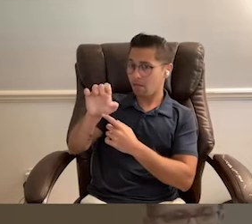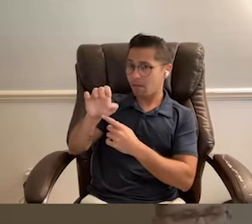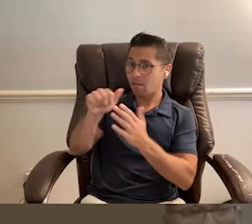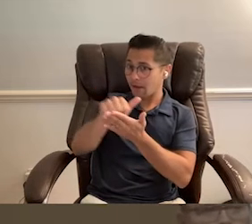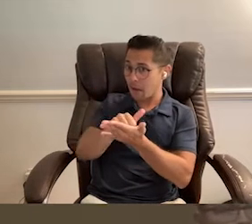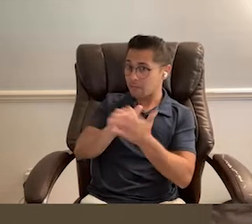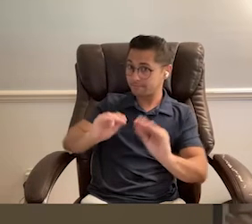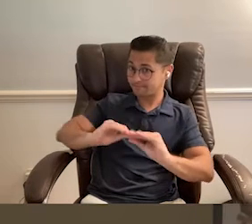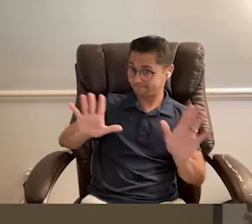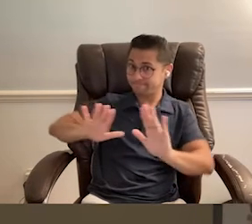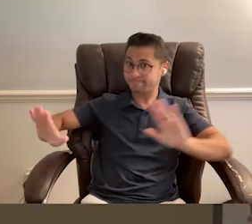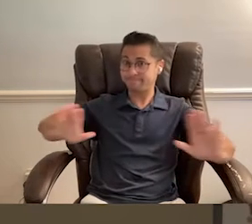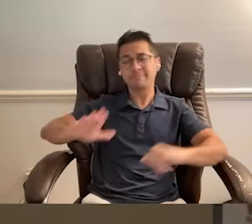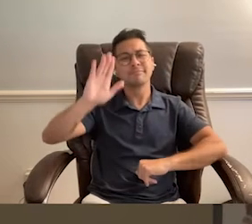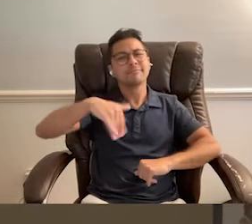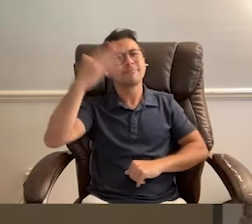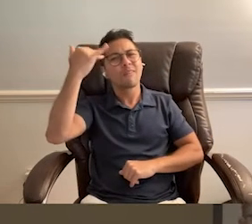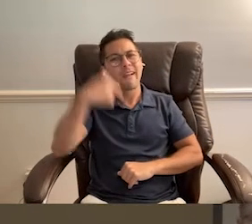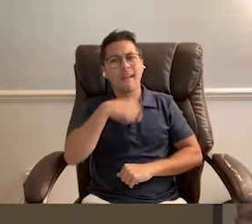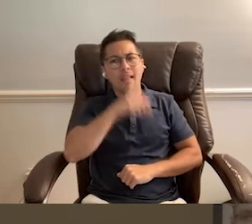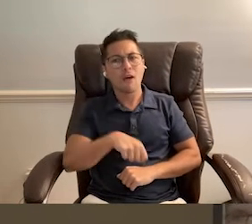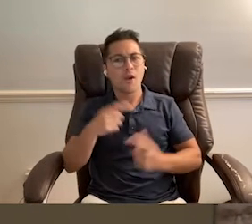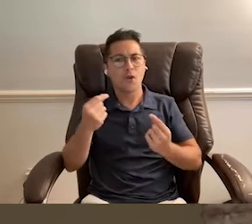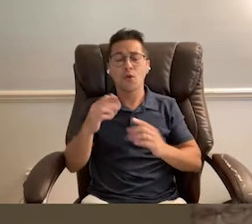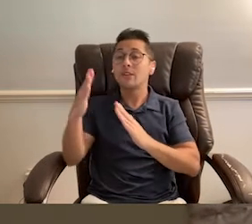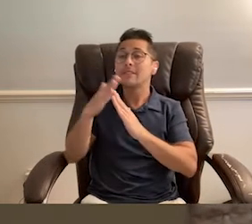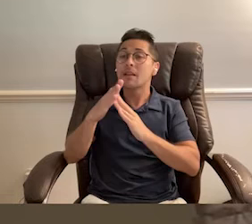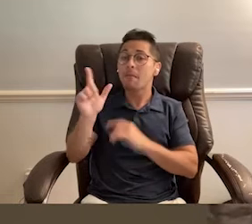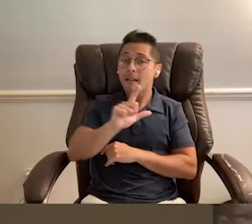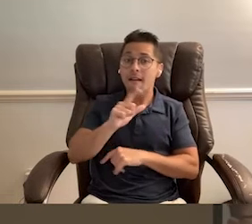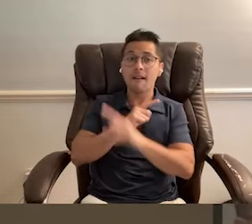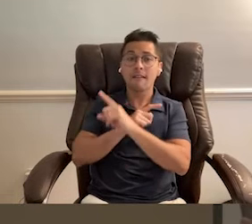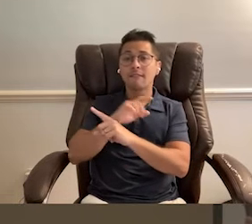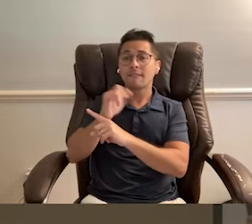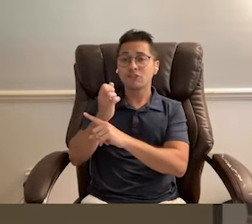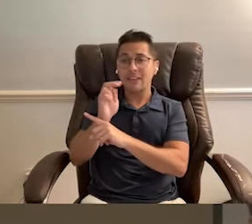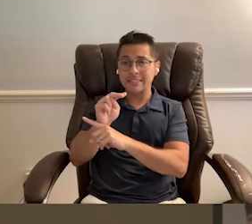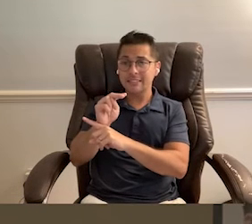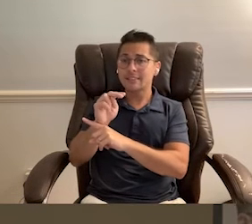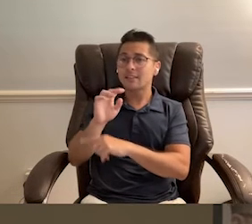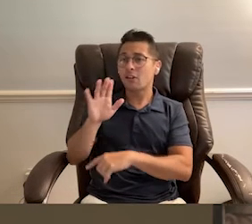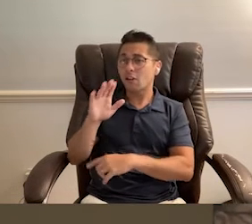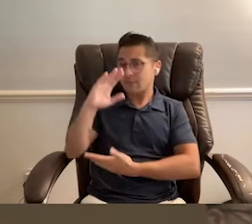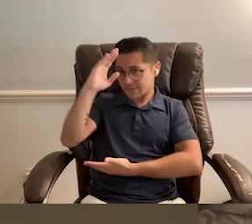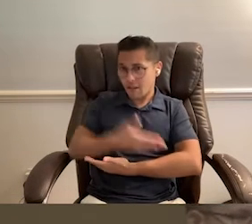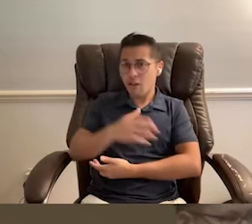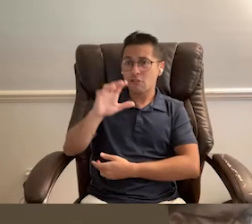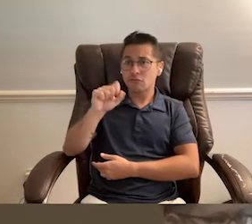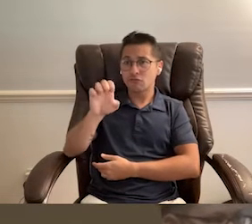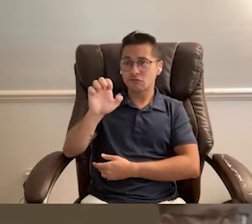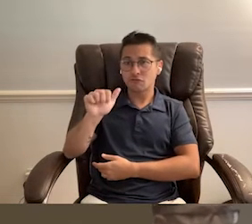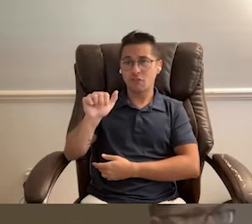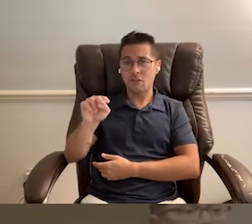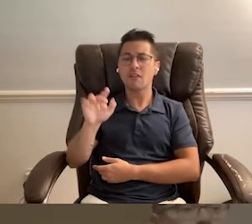do, right? These are the people I've served. Here on the top left is Jen Secor and her son Sean. Jen was at our booth earlier, but she was that parent at the round